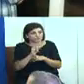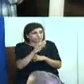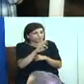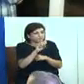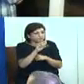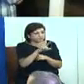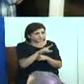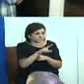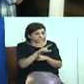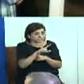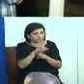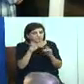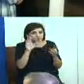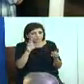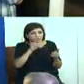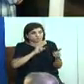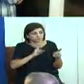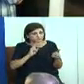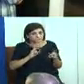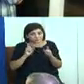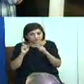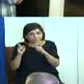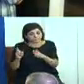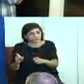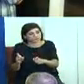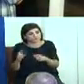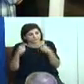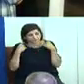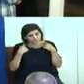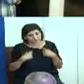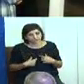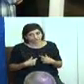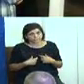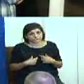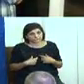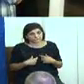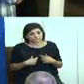twin, and she gave Keith this stole.